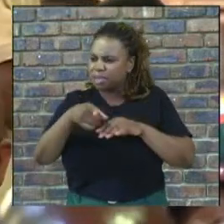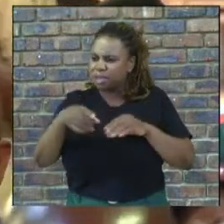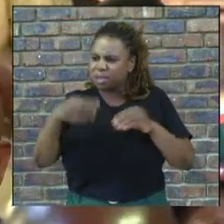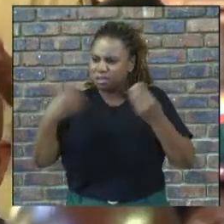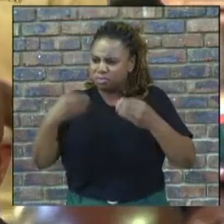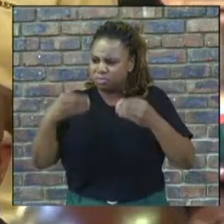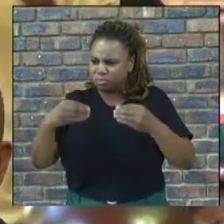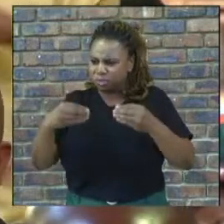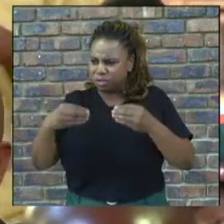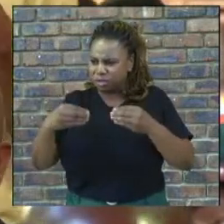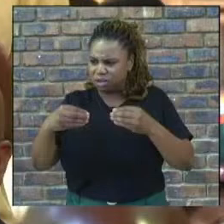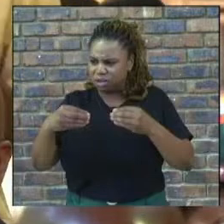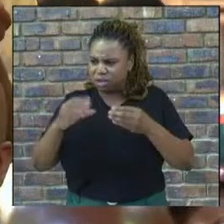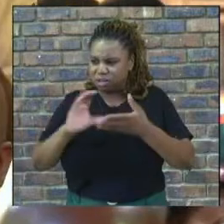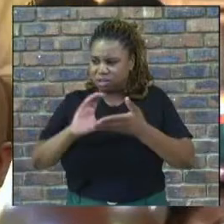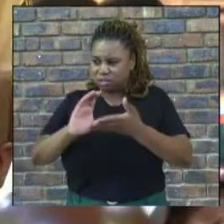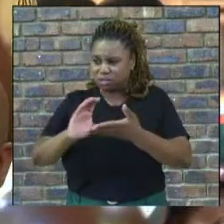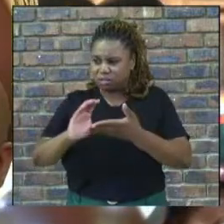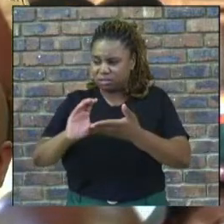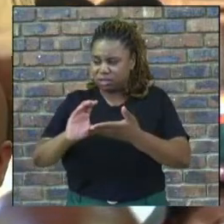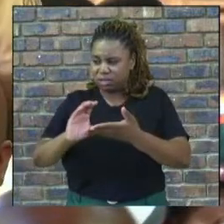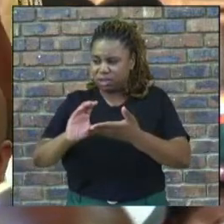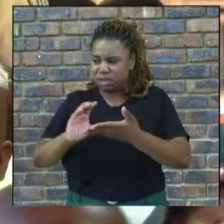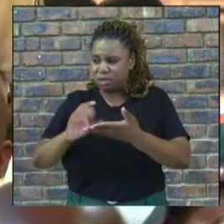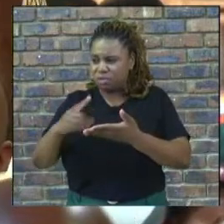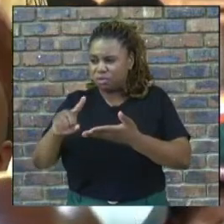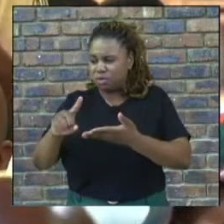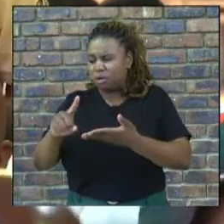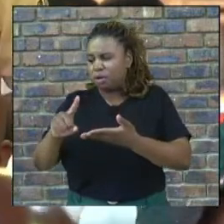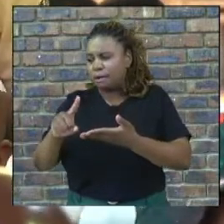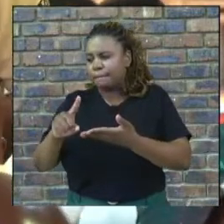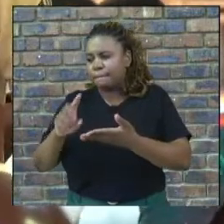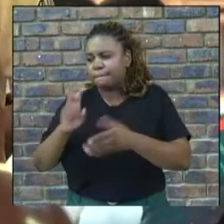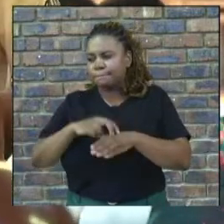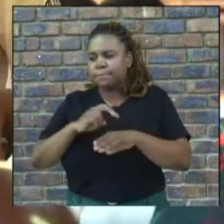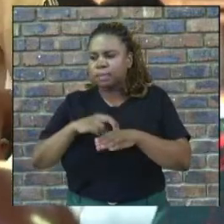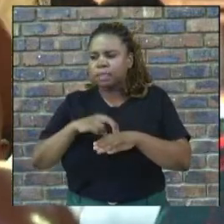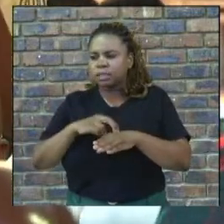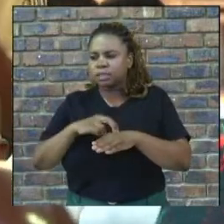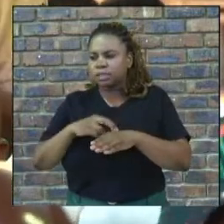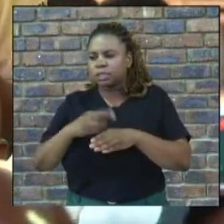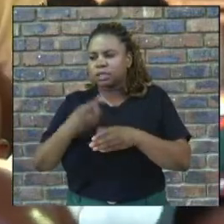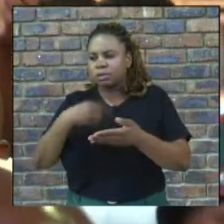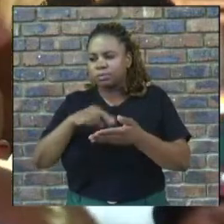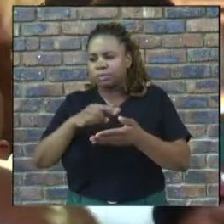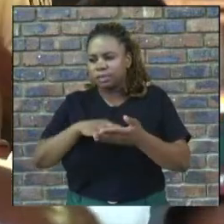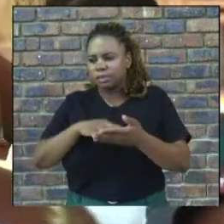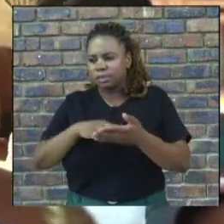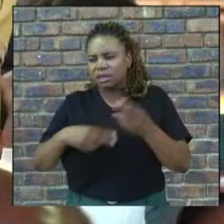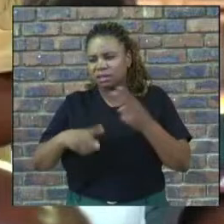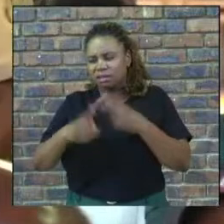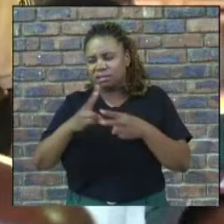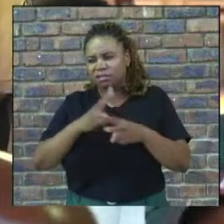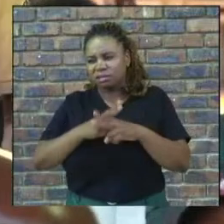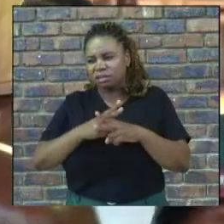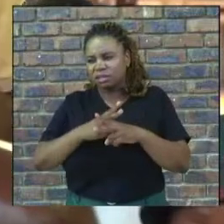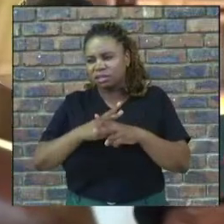certificate already kapa since and bato register. Al talking about fund kapa talking about